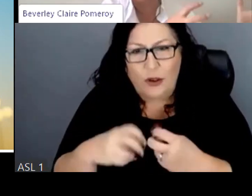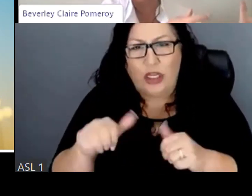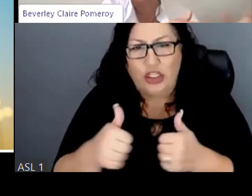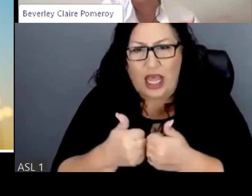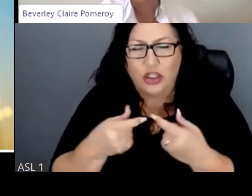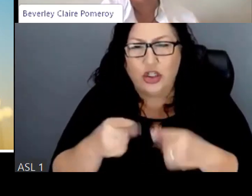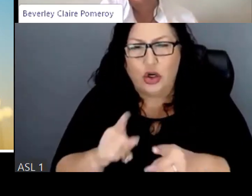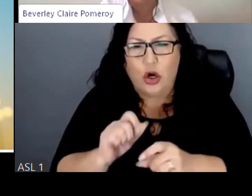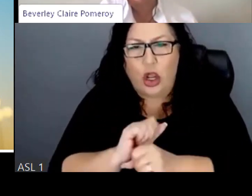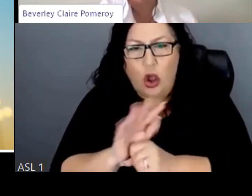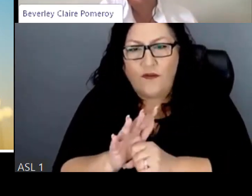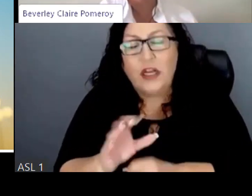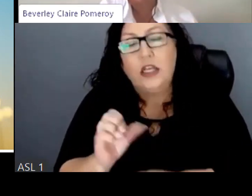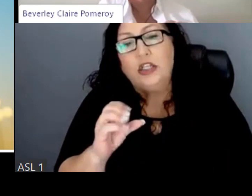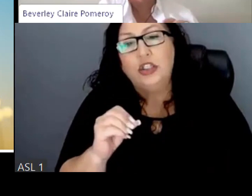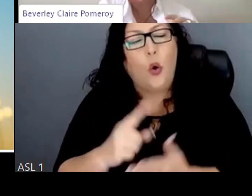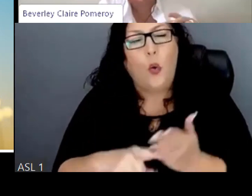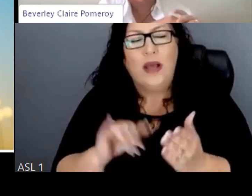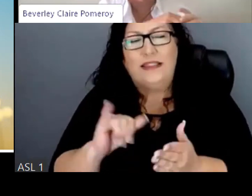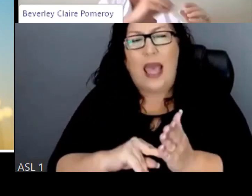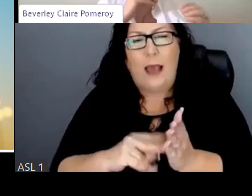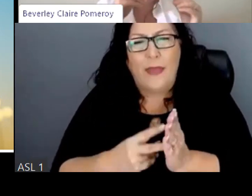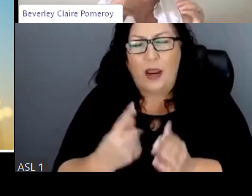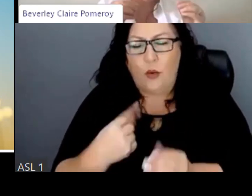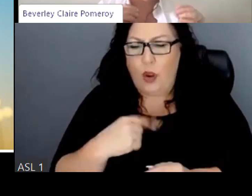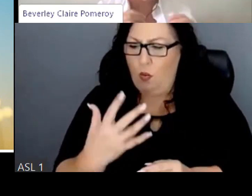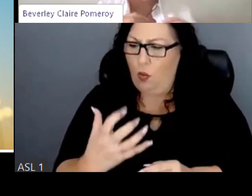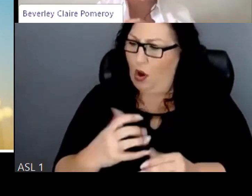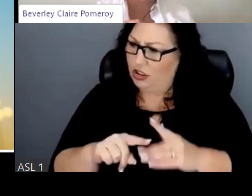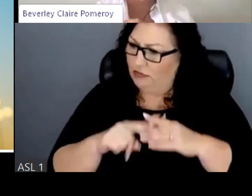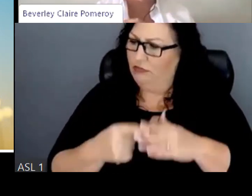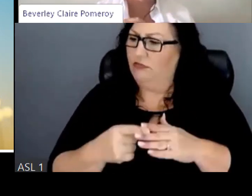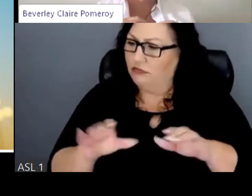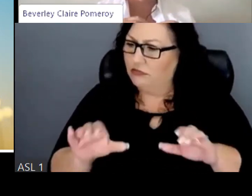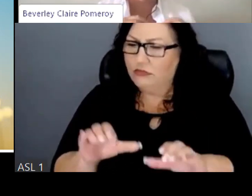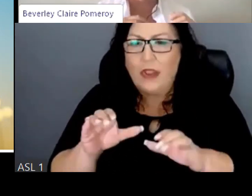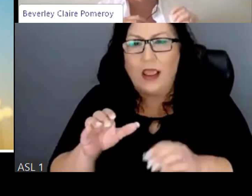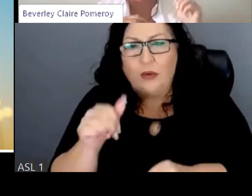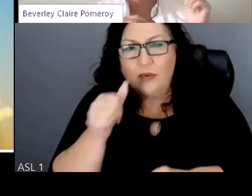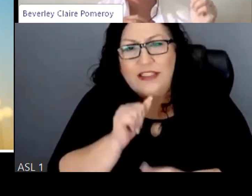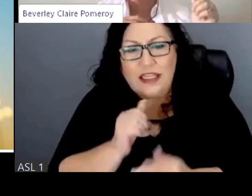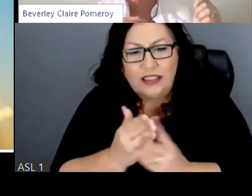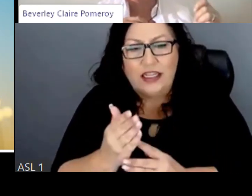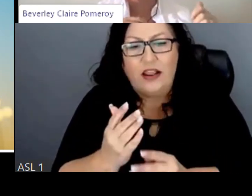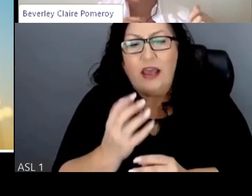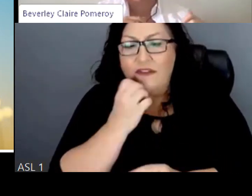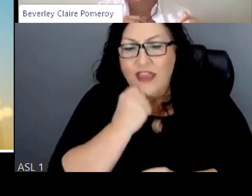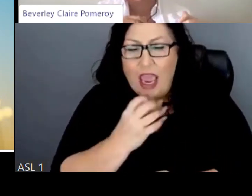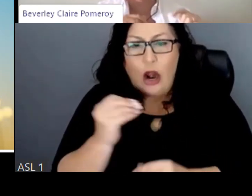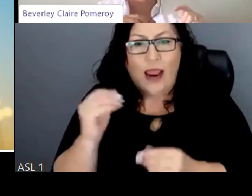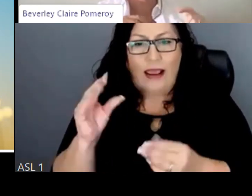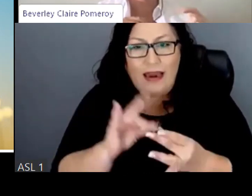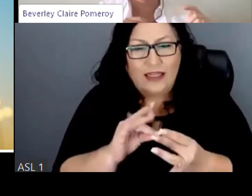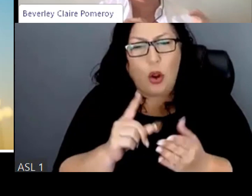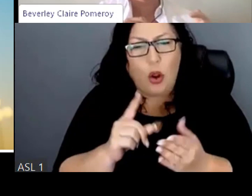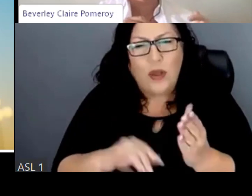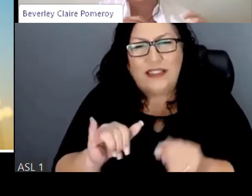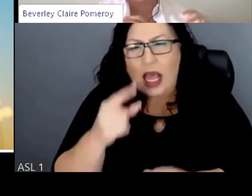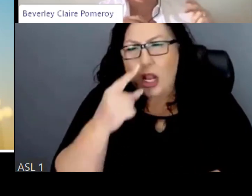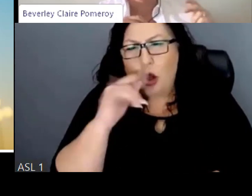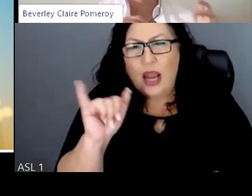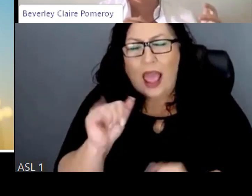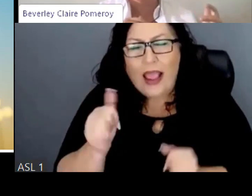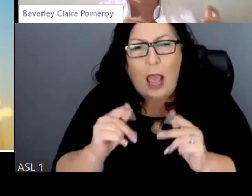and challenging during COVID. And so what does that mean when we want to activate resiliency around caring connectedness? What does that look